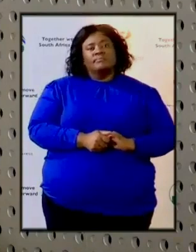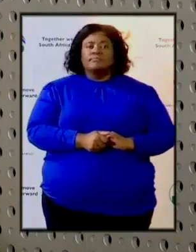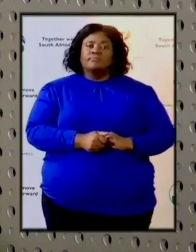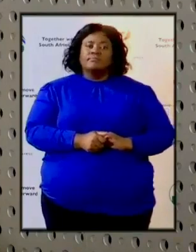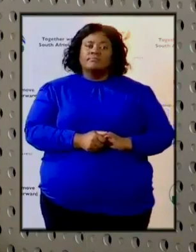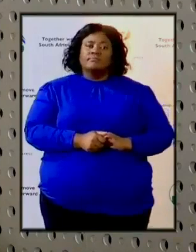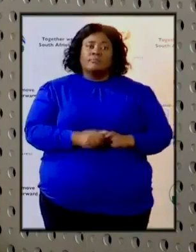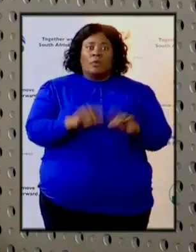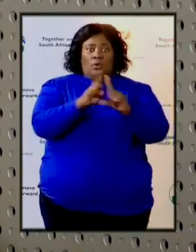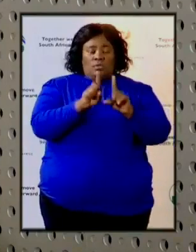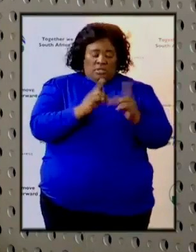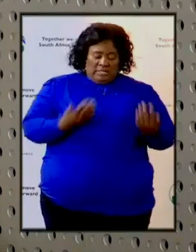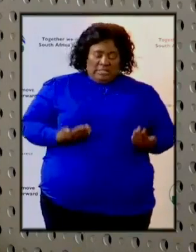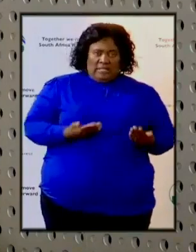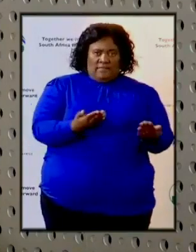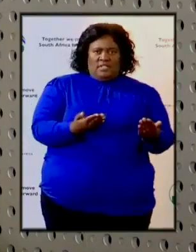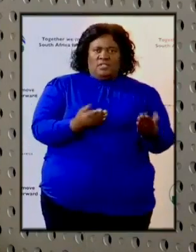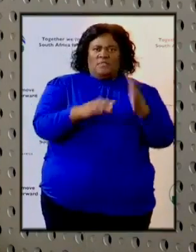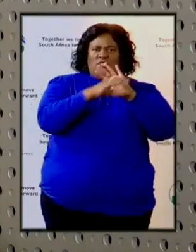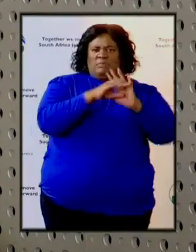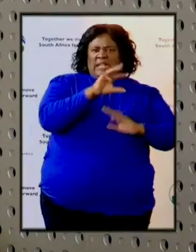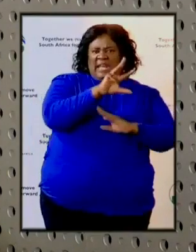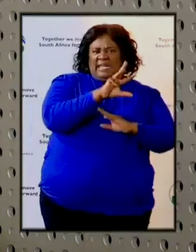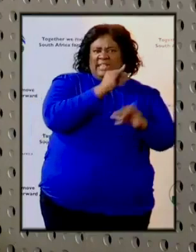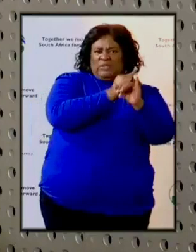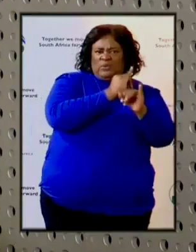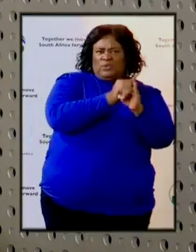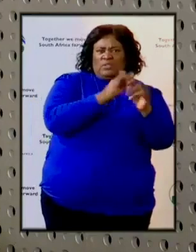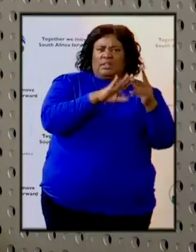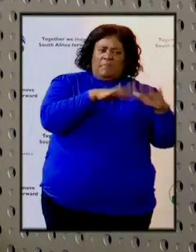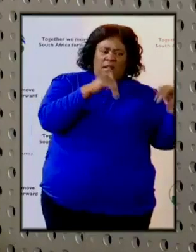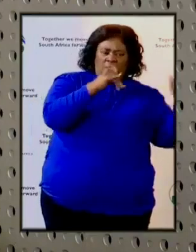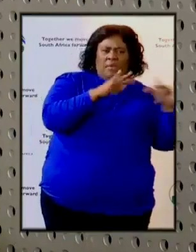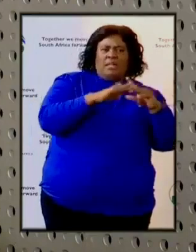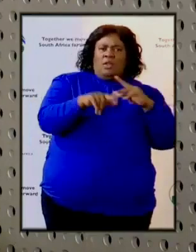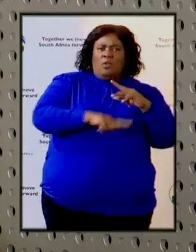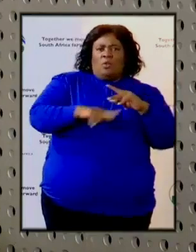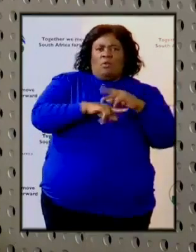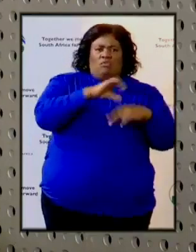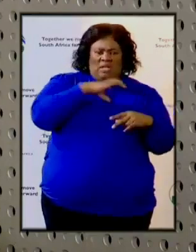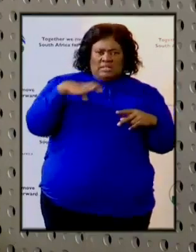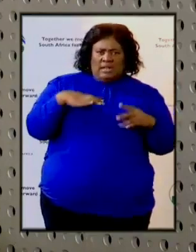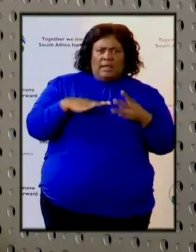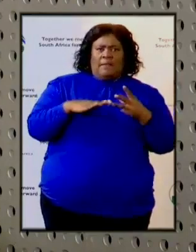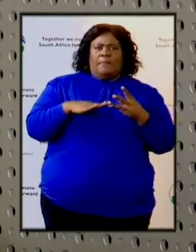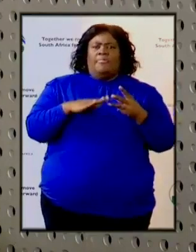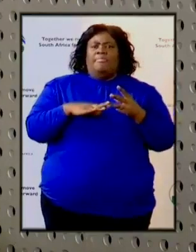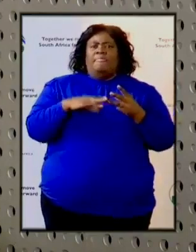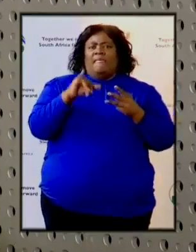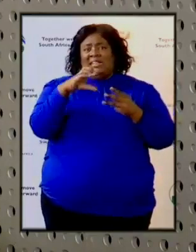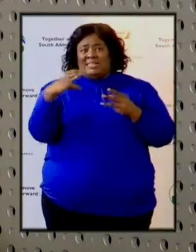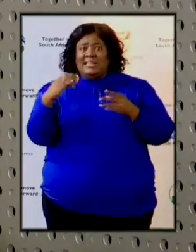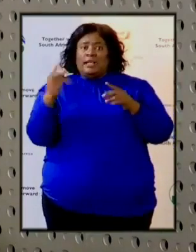and also services of Chapter 9 institutions, parliament, local councillors, IEC, all